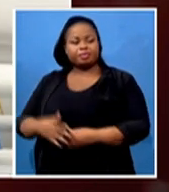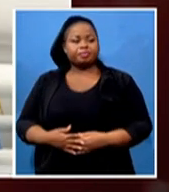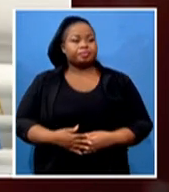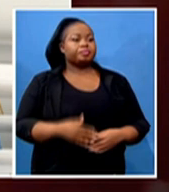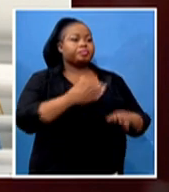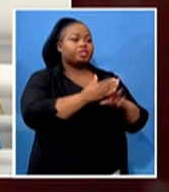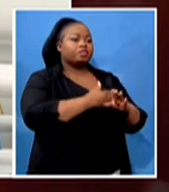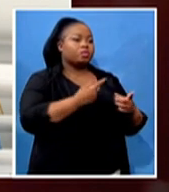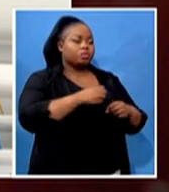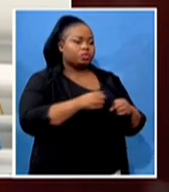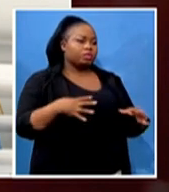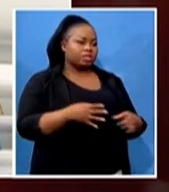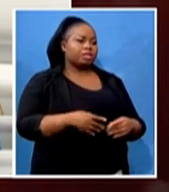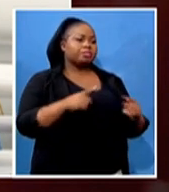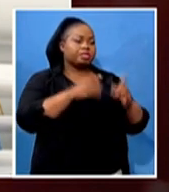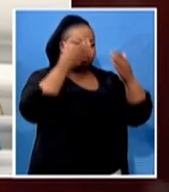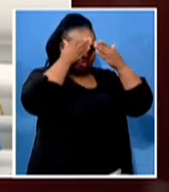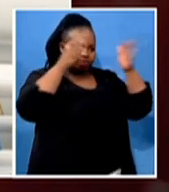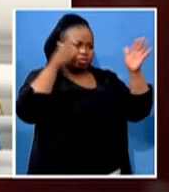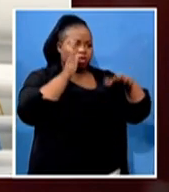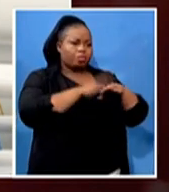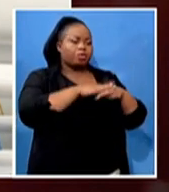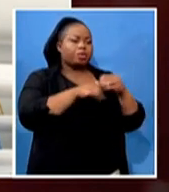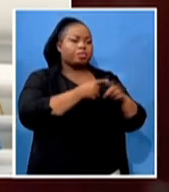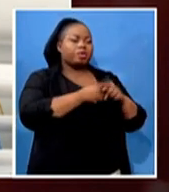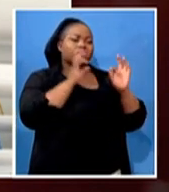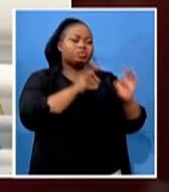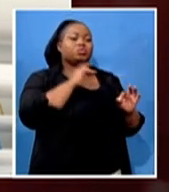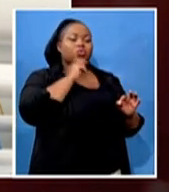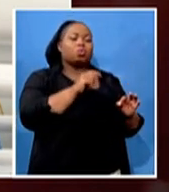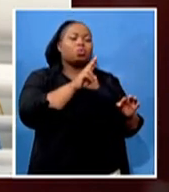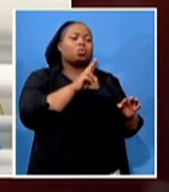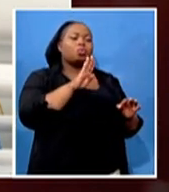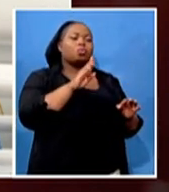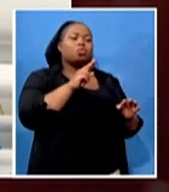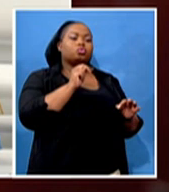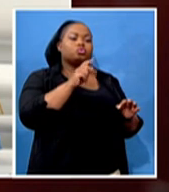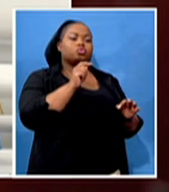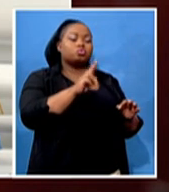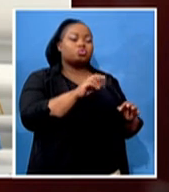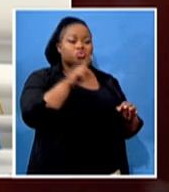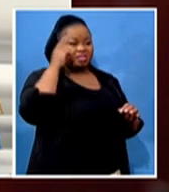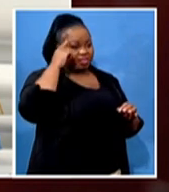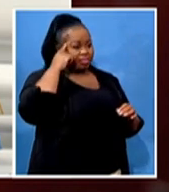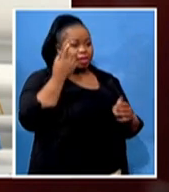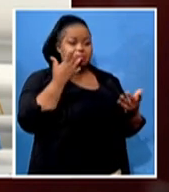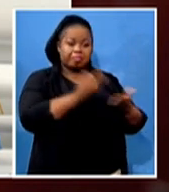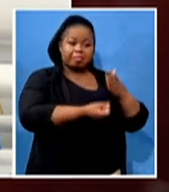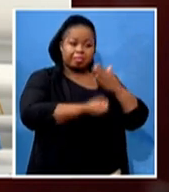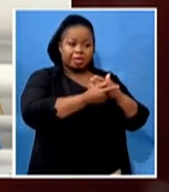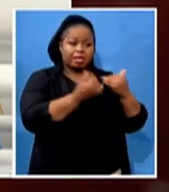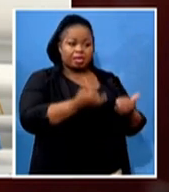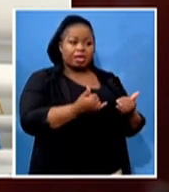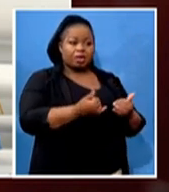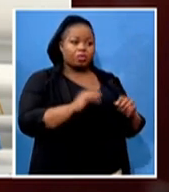about authenticity and ubuntu. Is there a place for these inverts in terms of the future?